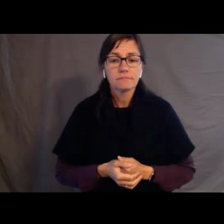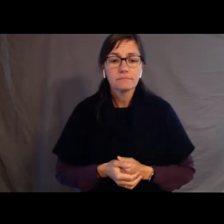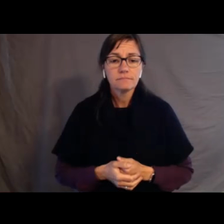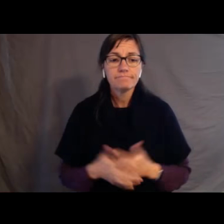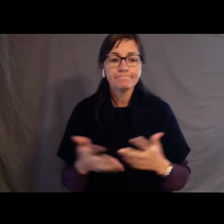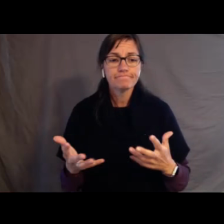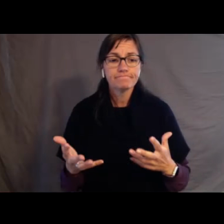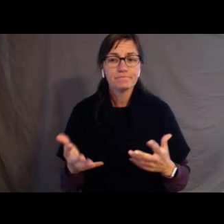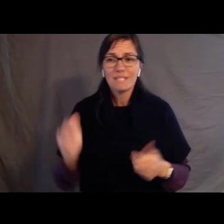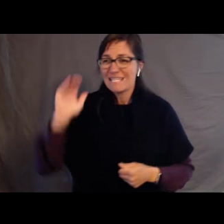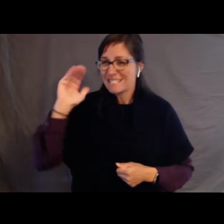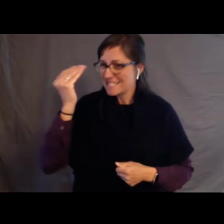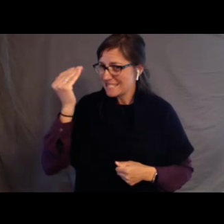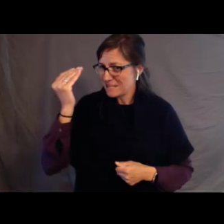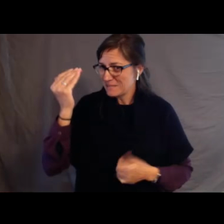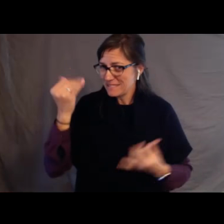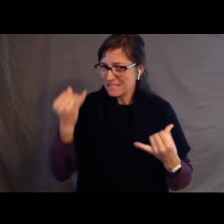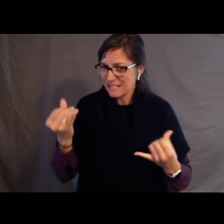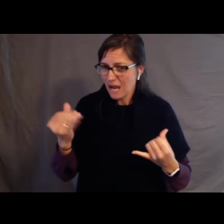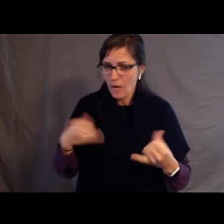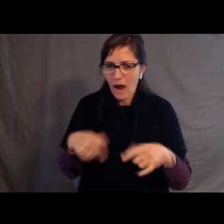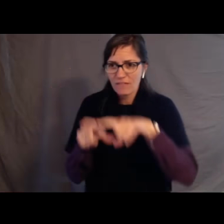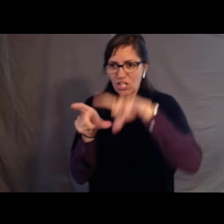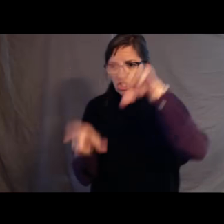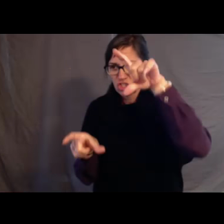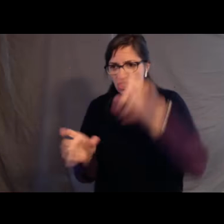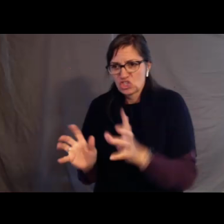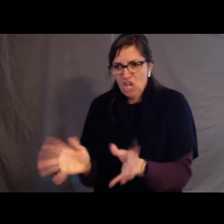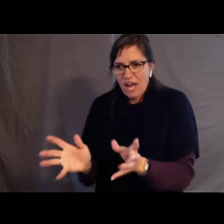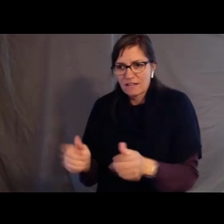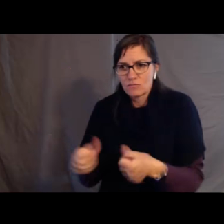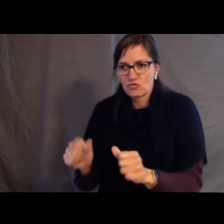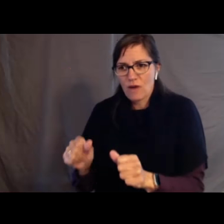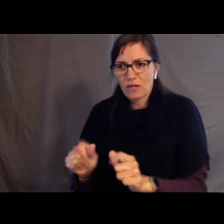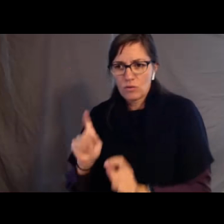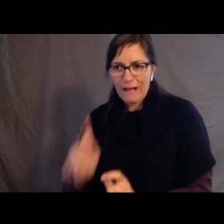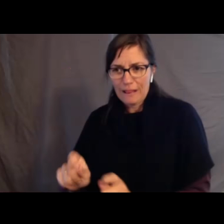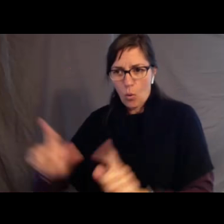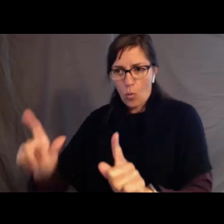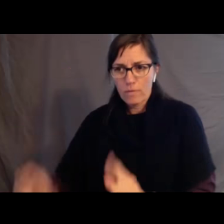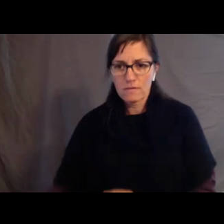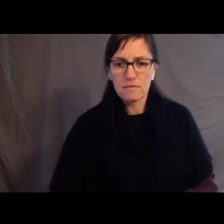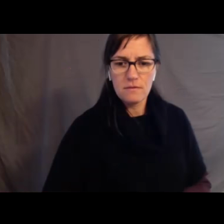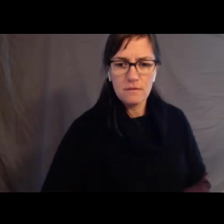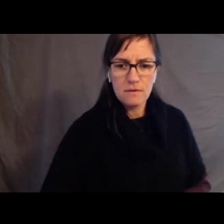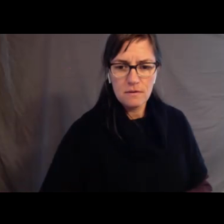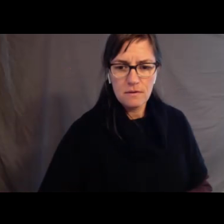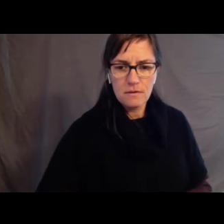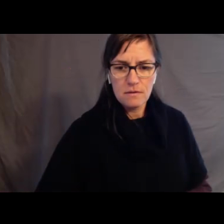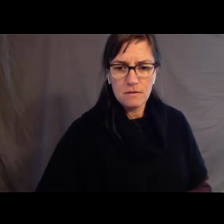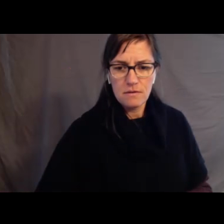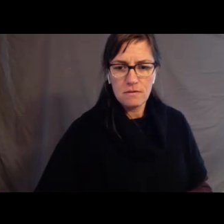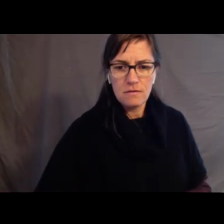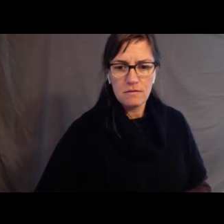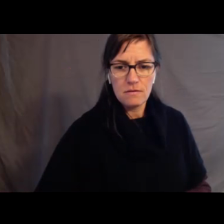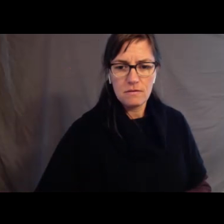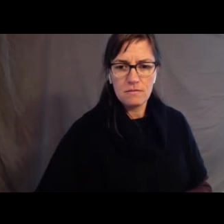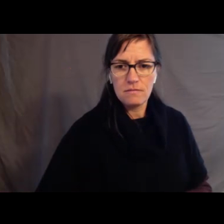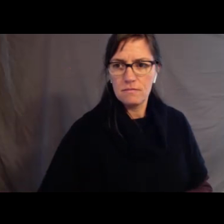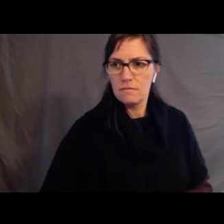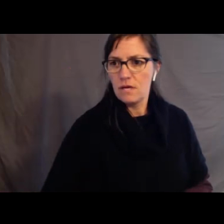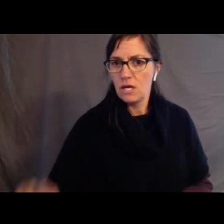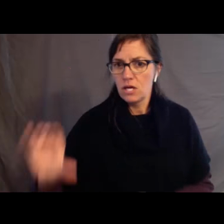And I believe there's a chat here, and I'm trying to get into it, but I can't. So Cheryl, if you're able to access anything that might be in the